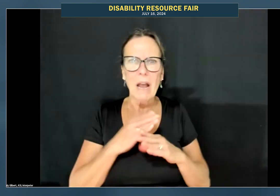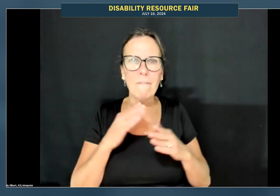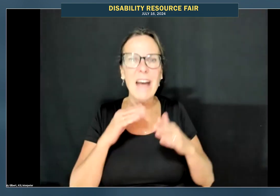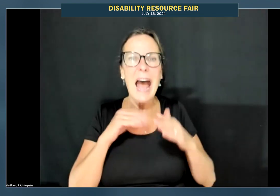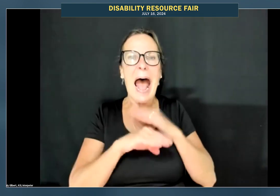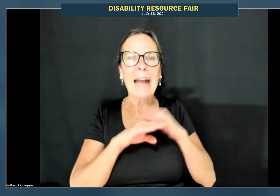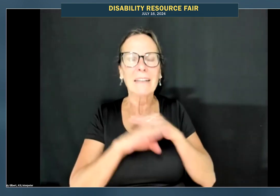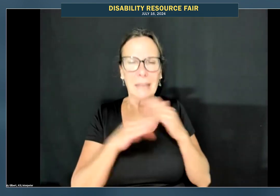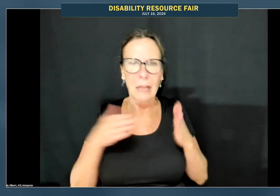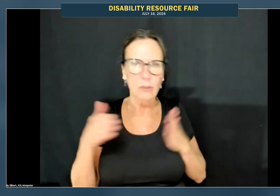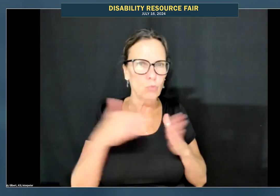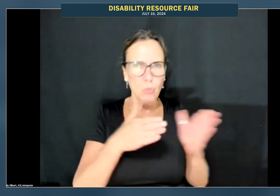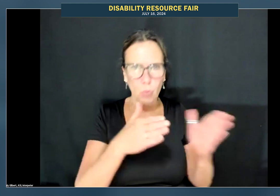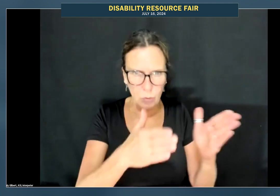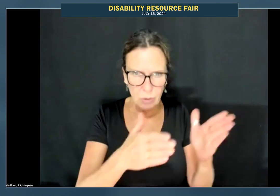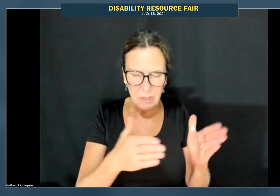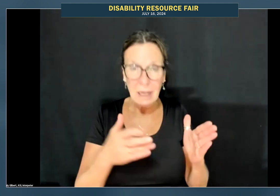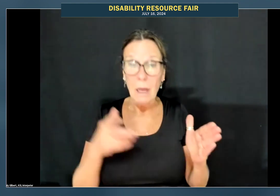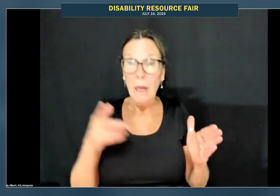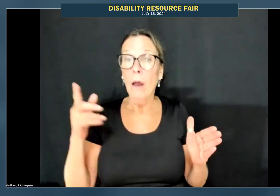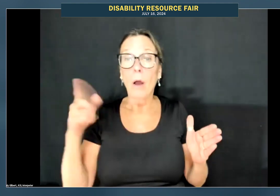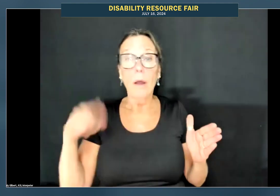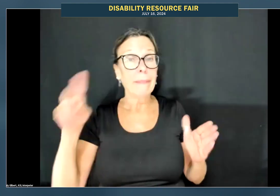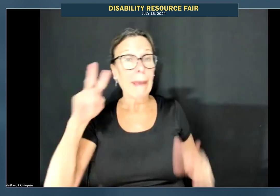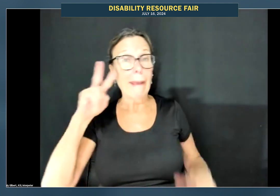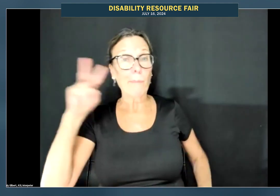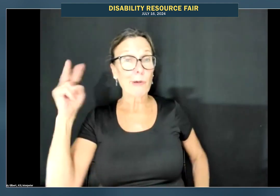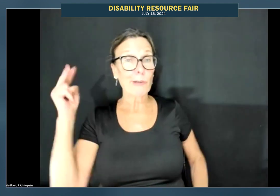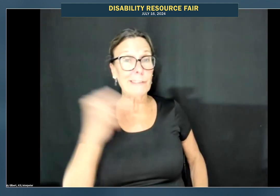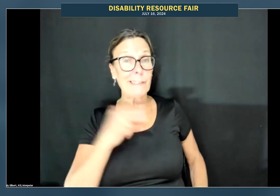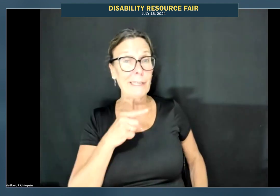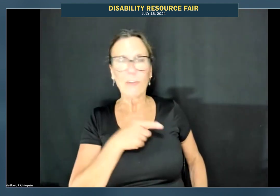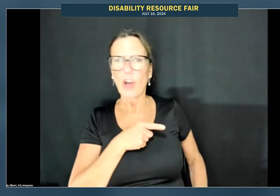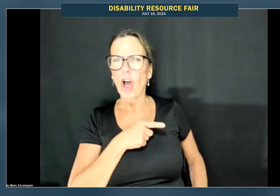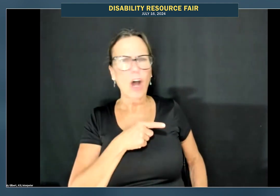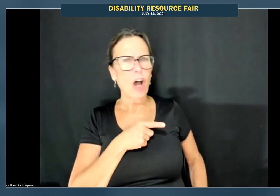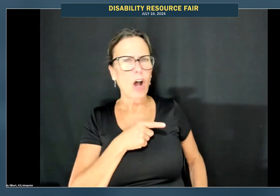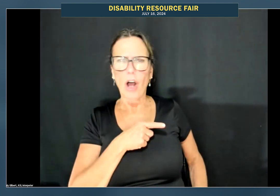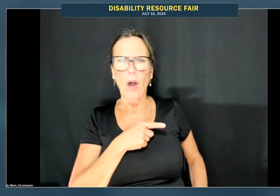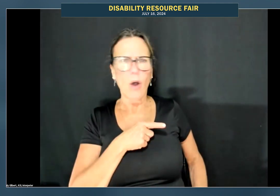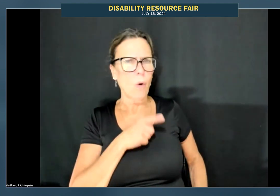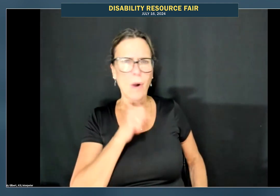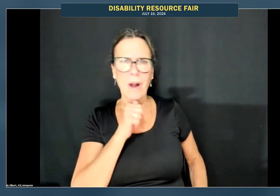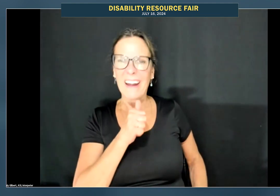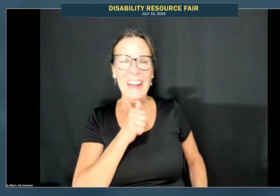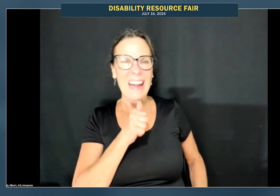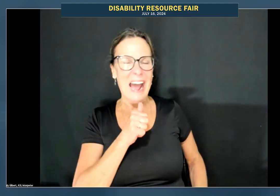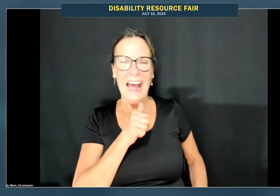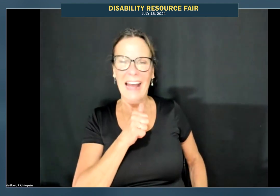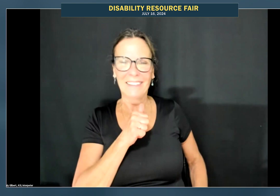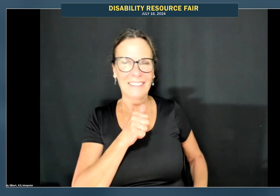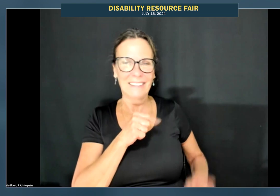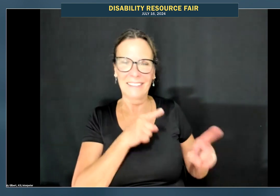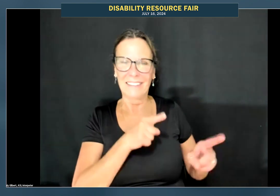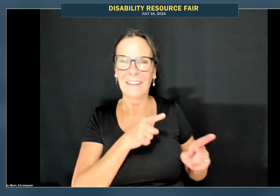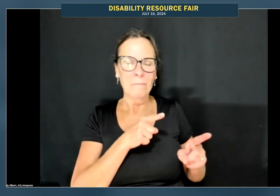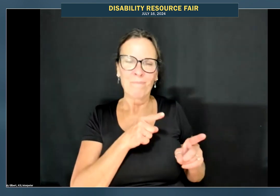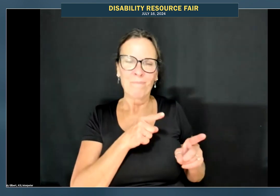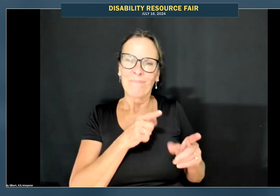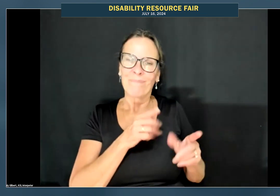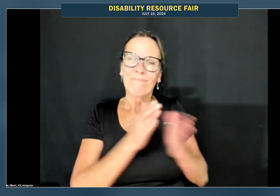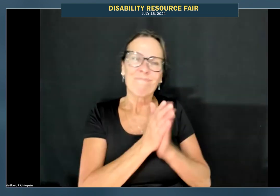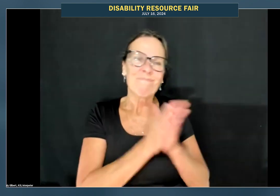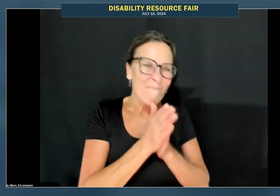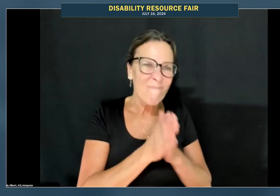routes and what was perceived as sometimes not sufficiently aggressive police enforcement of